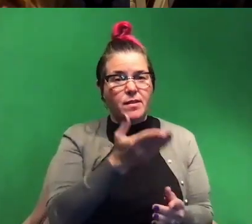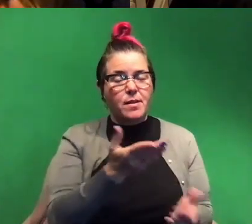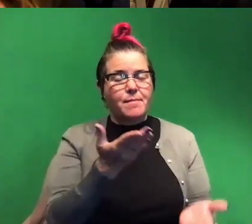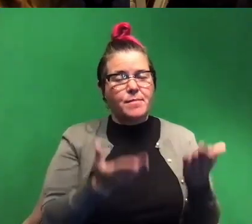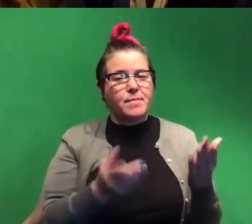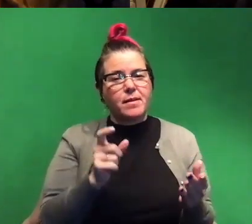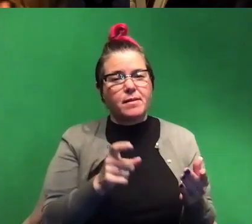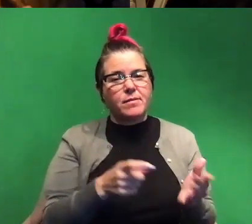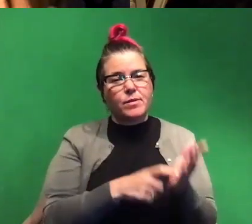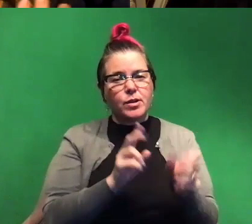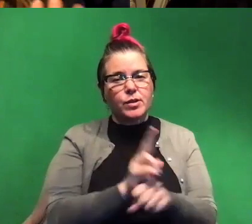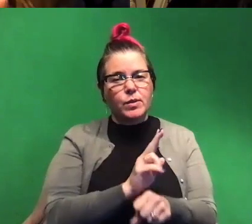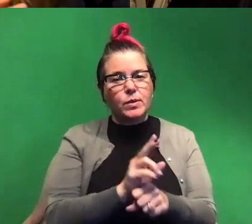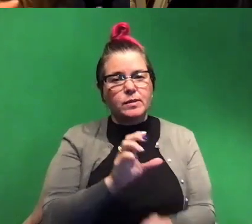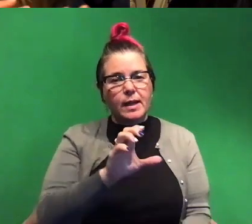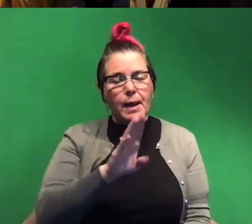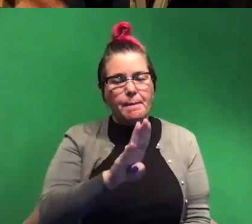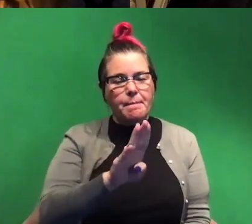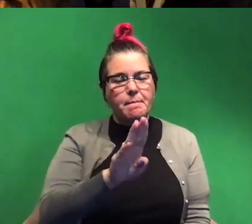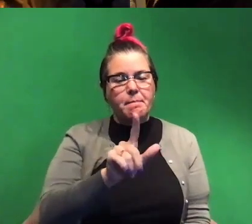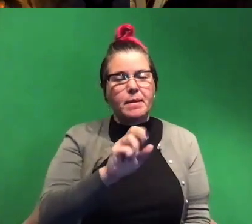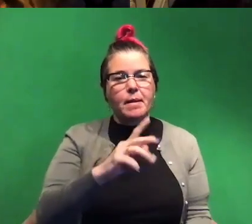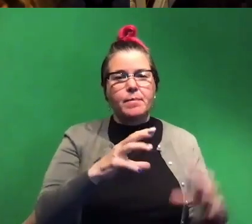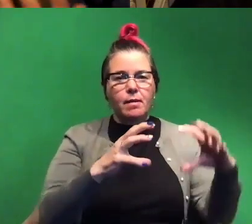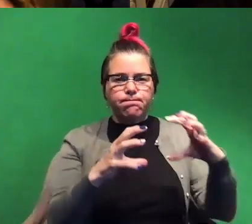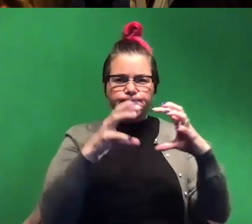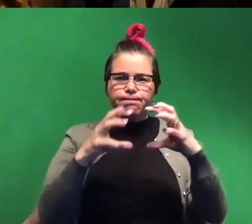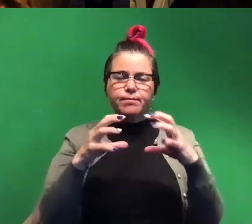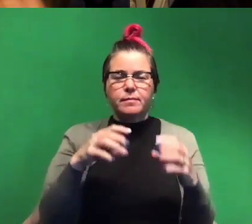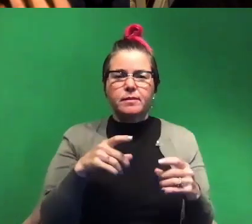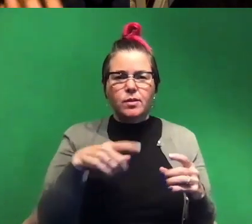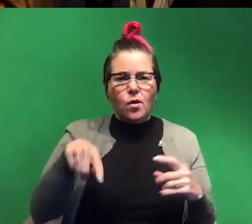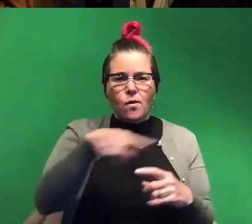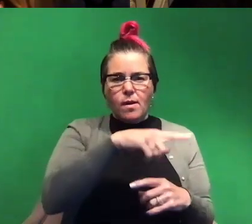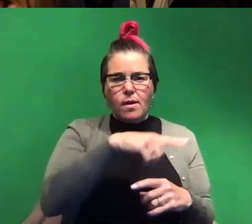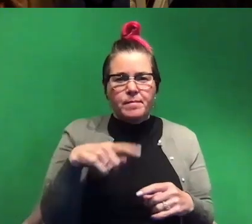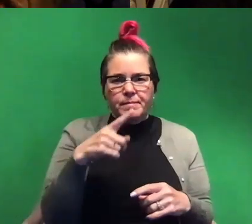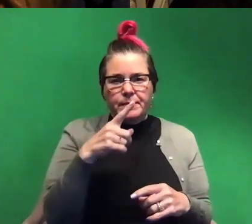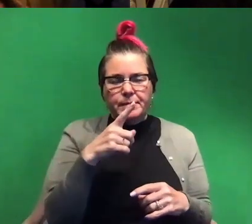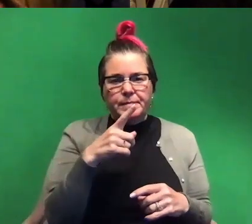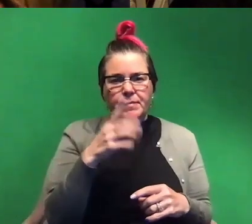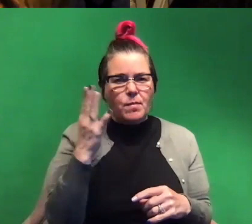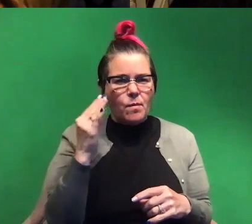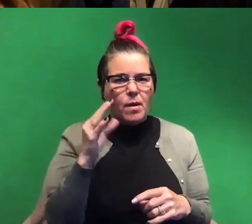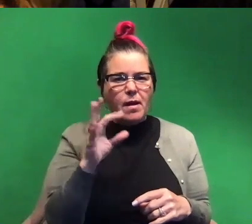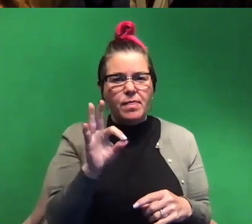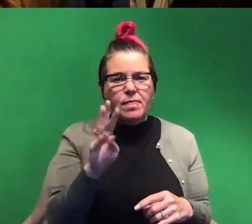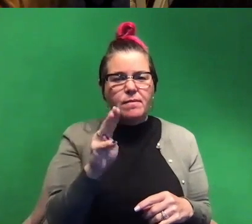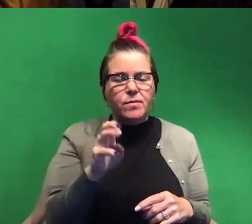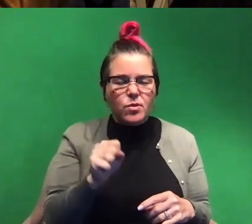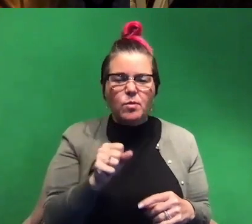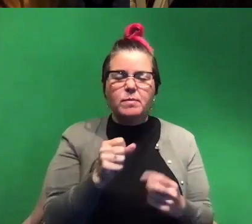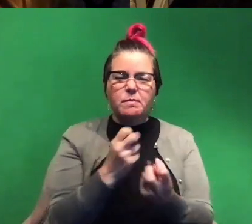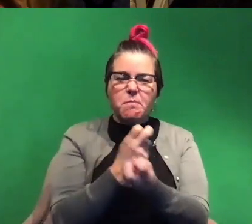use like a blimp-like setup to go around, just because the fumes are so toxic, and we